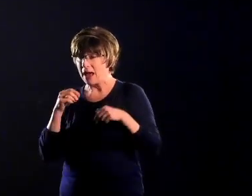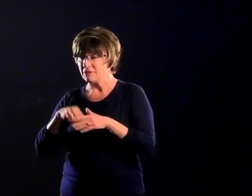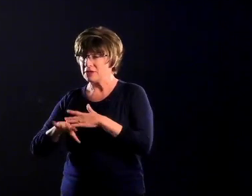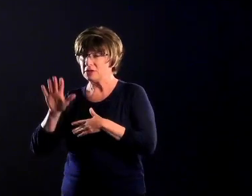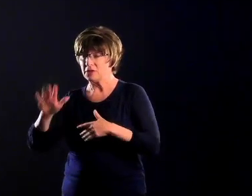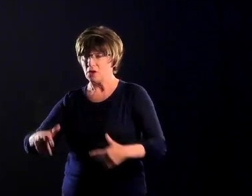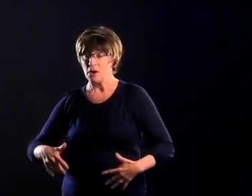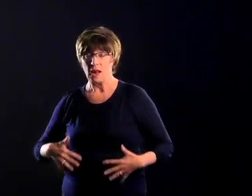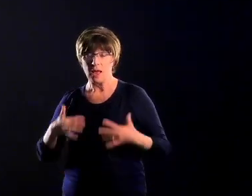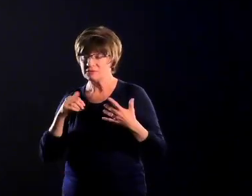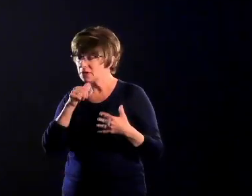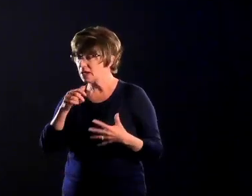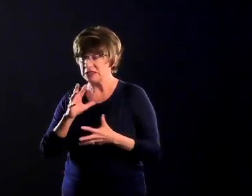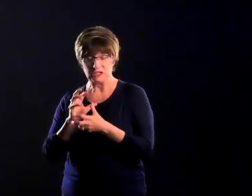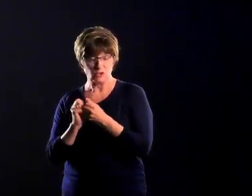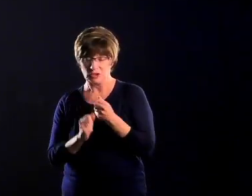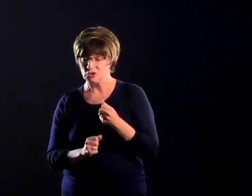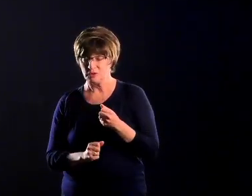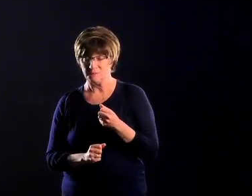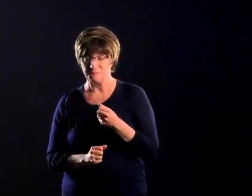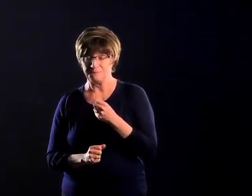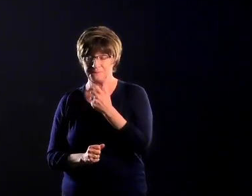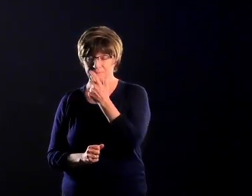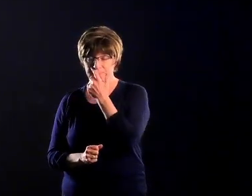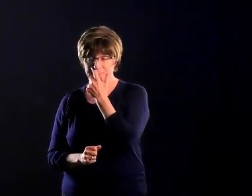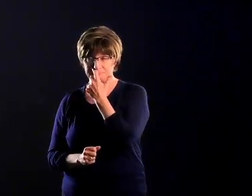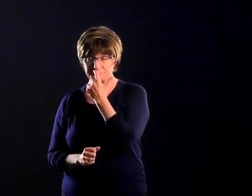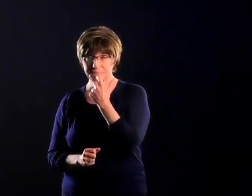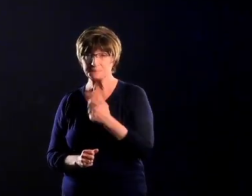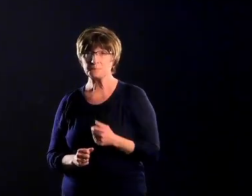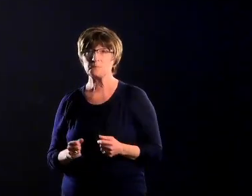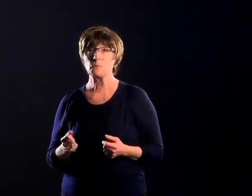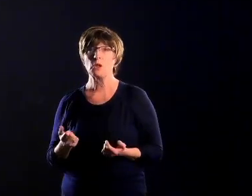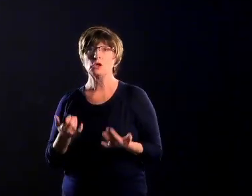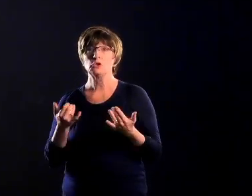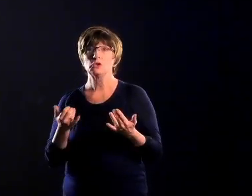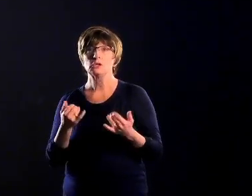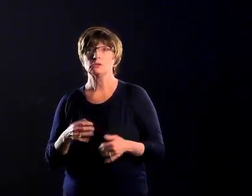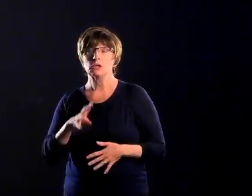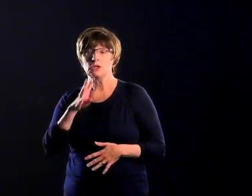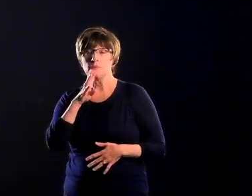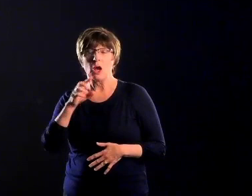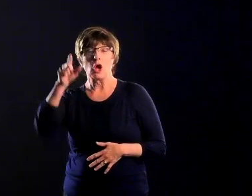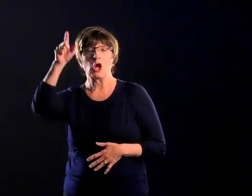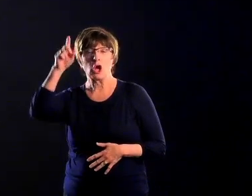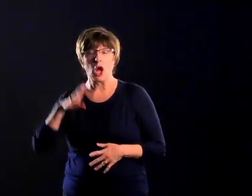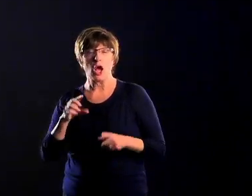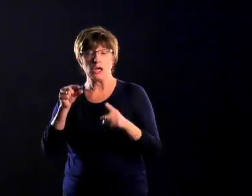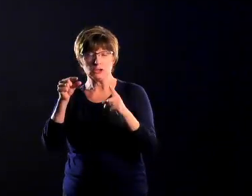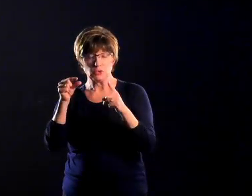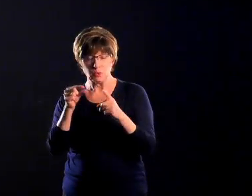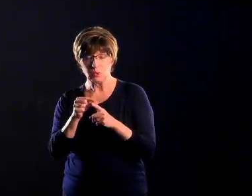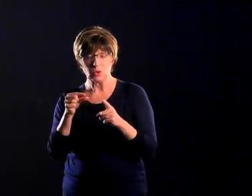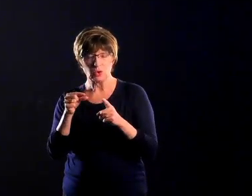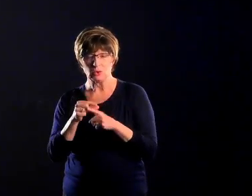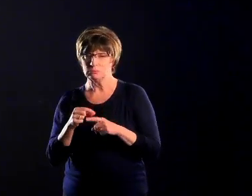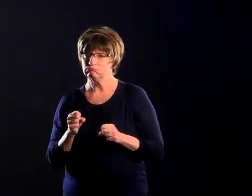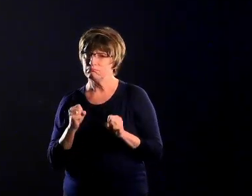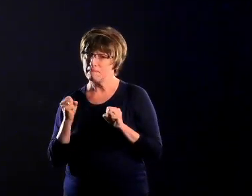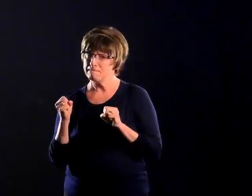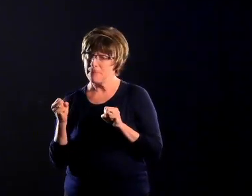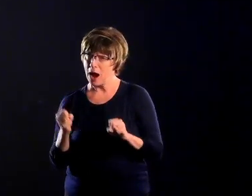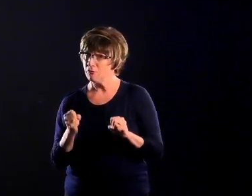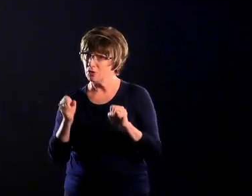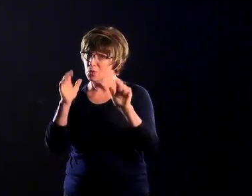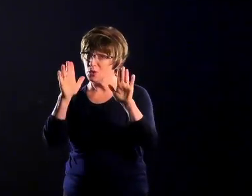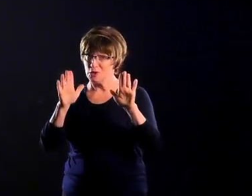than destruction. So today, as we talk about God's word which is incredibly powerful and